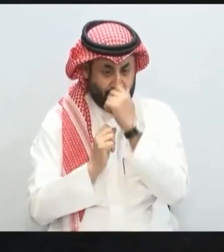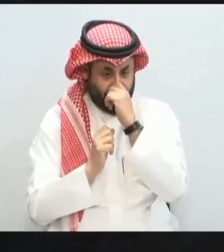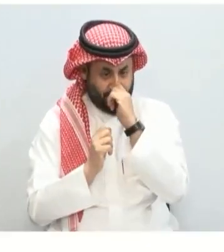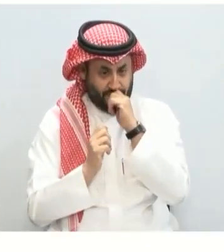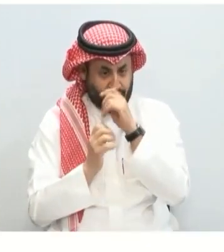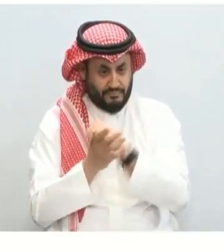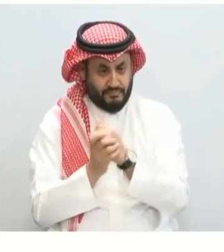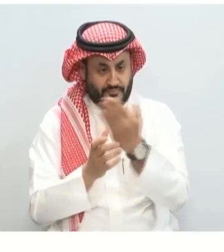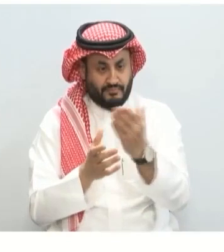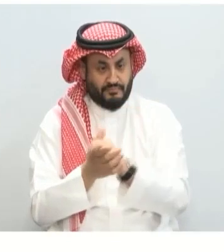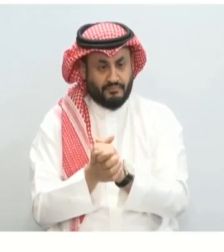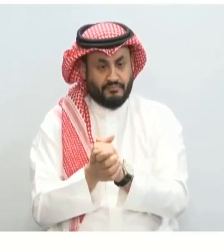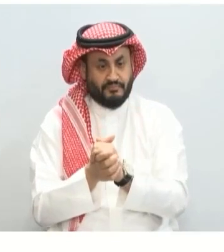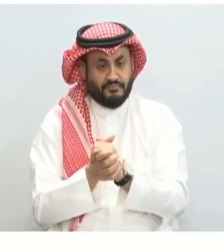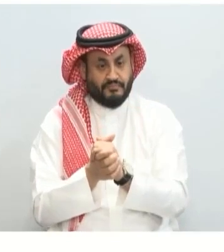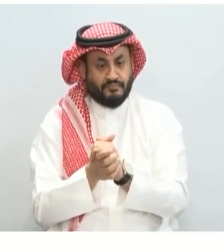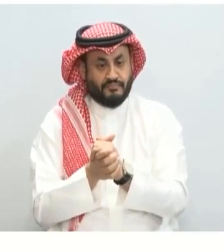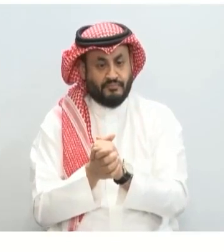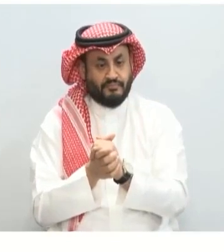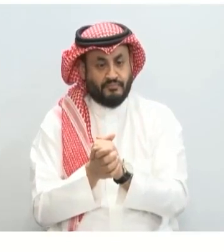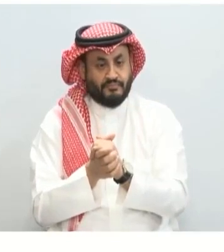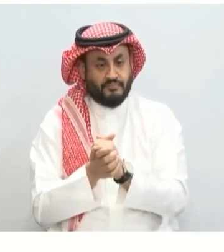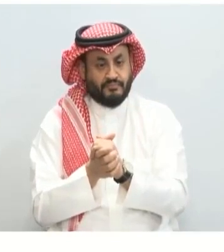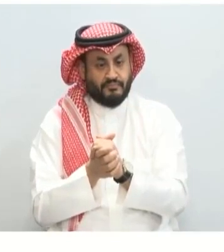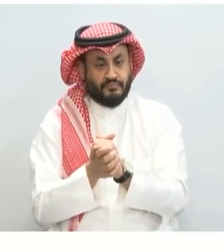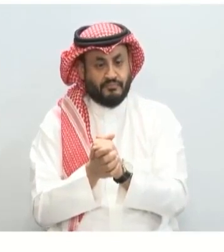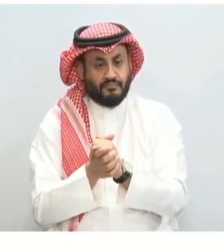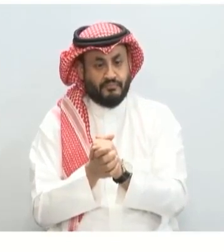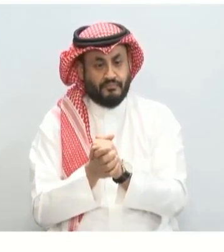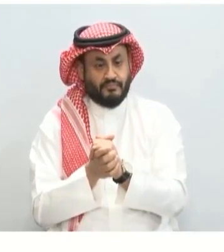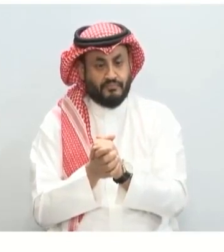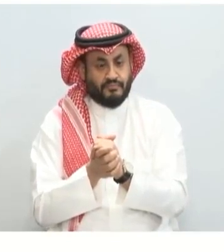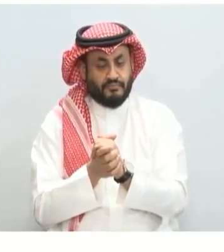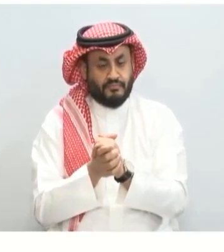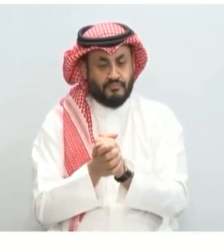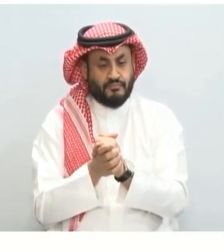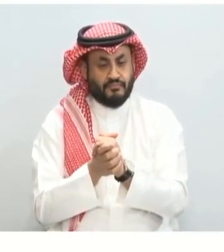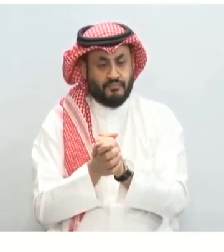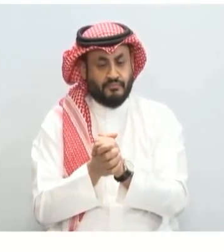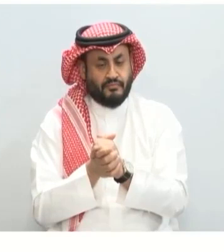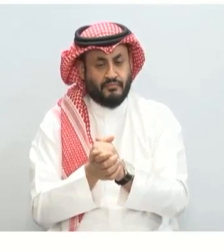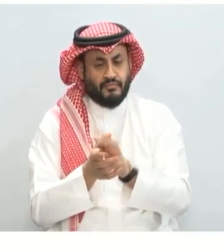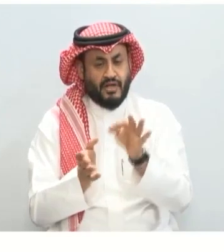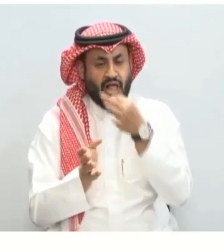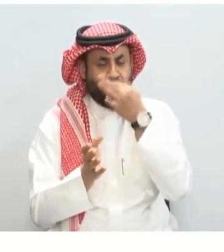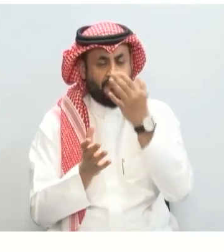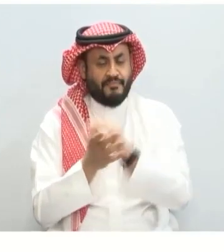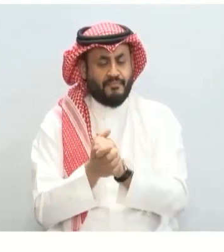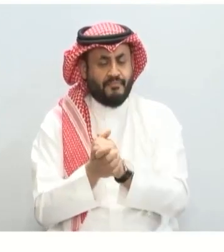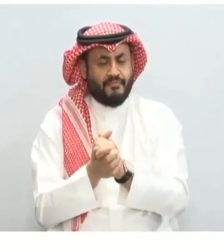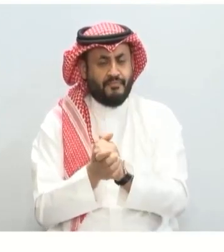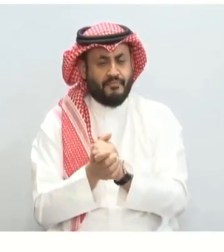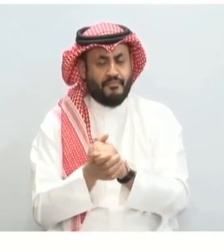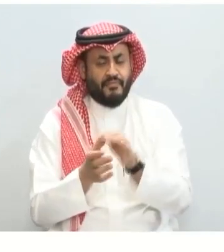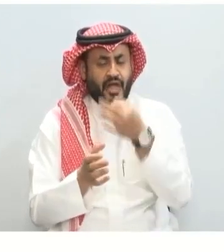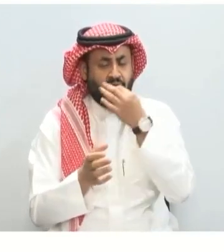cook here? Gourmet is someone who knows a lot about and appreciates